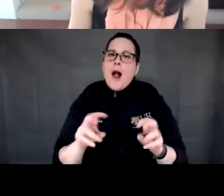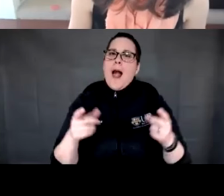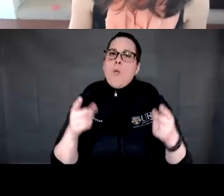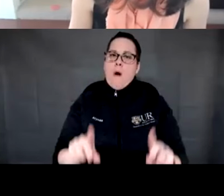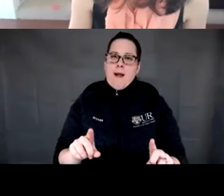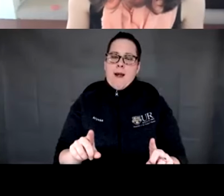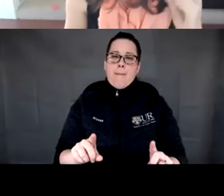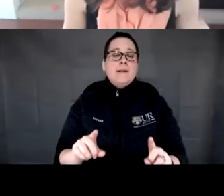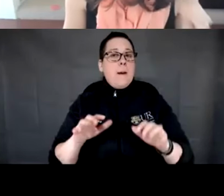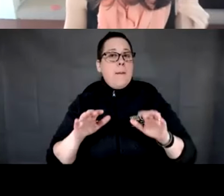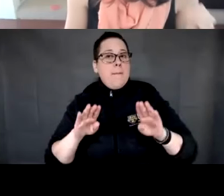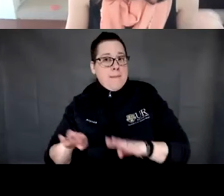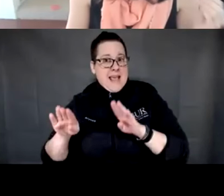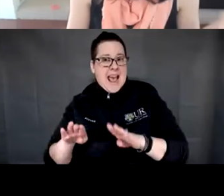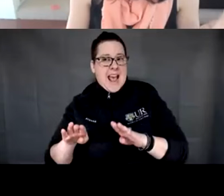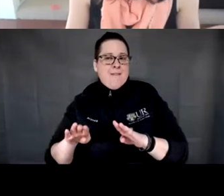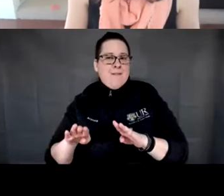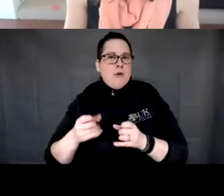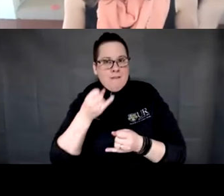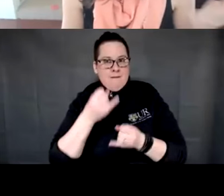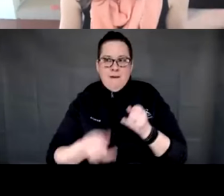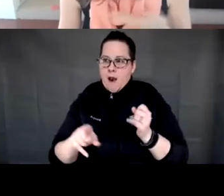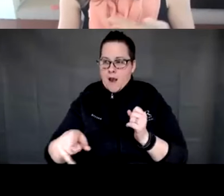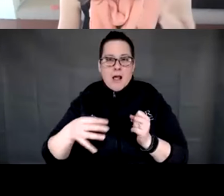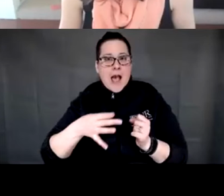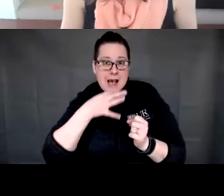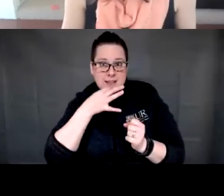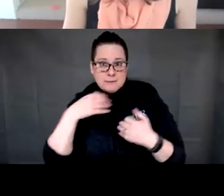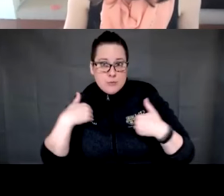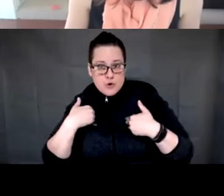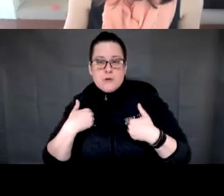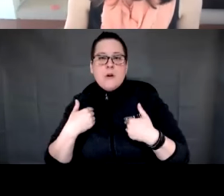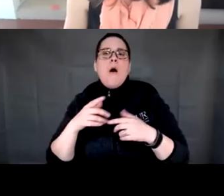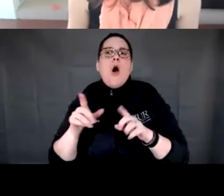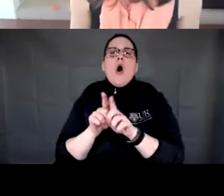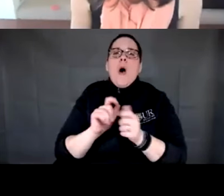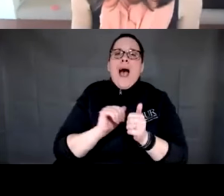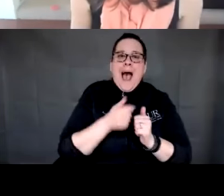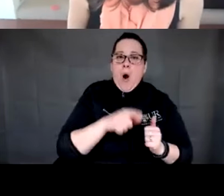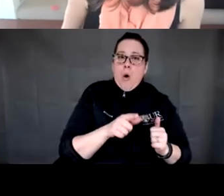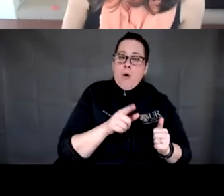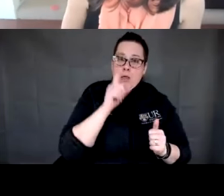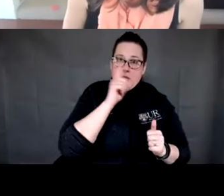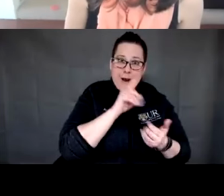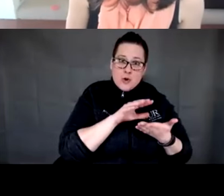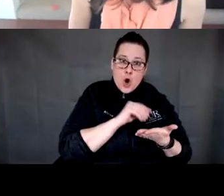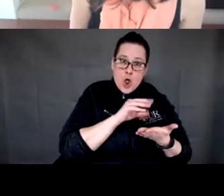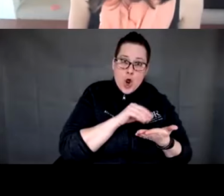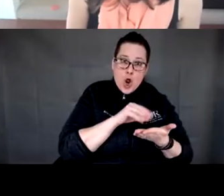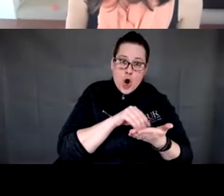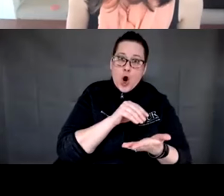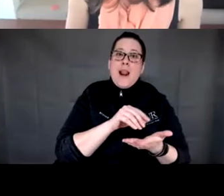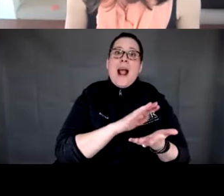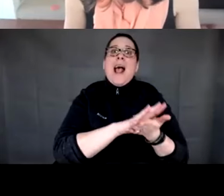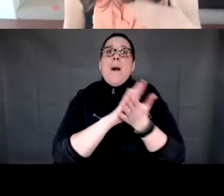not only to behavior in its final expert form, but in the transition from novice to expert behavior. So to do this, we took